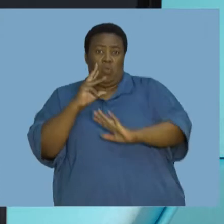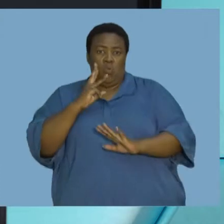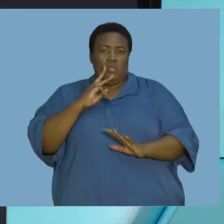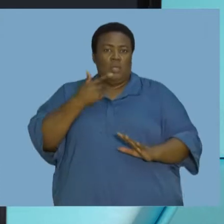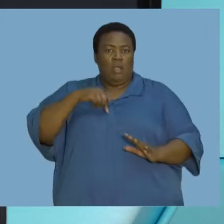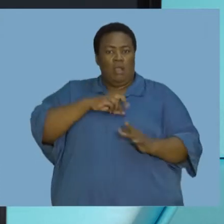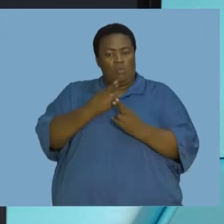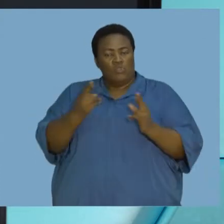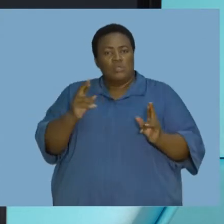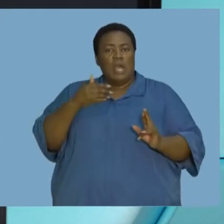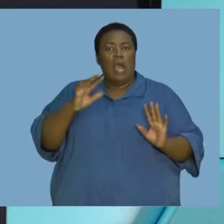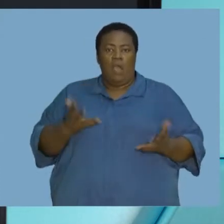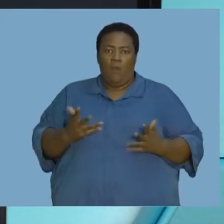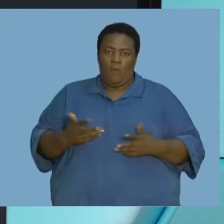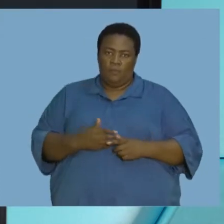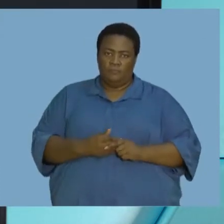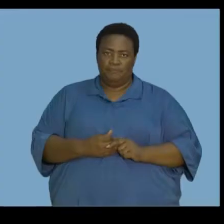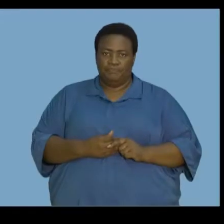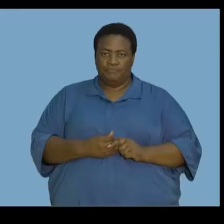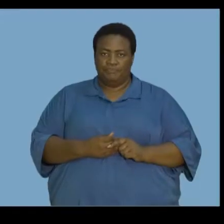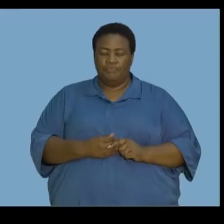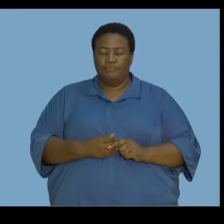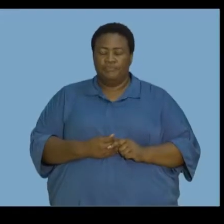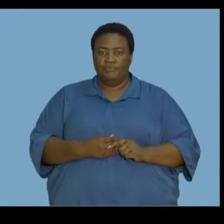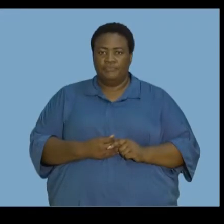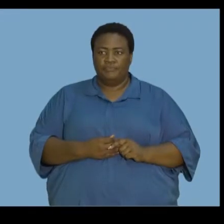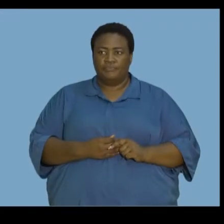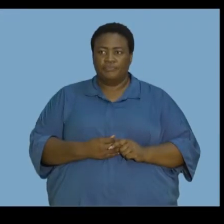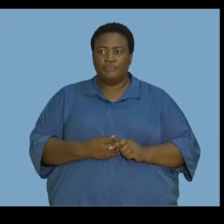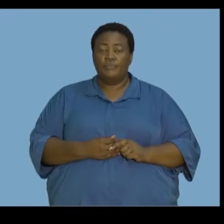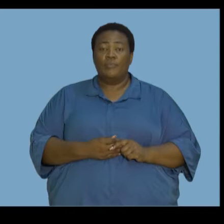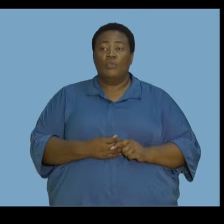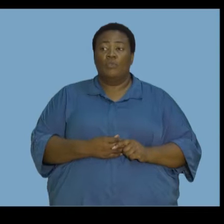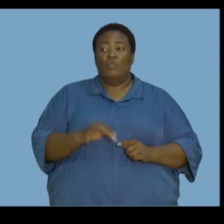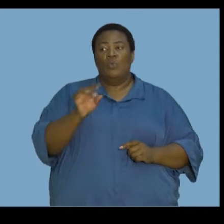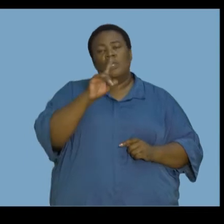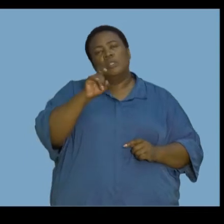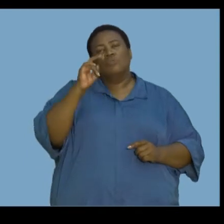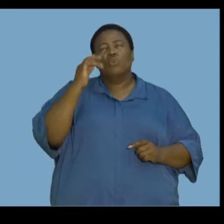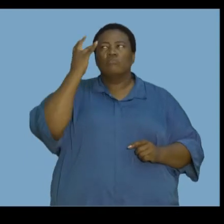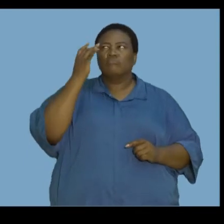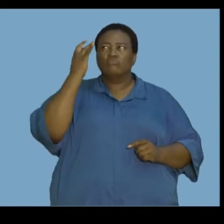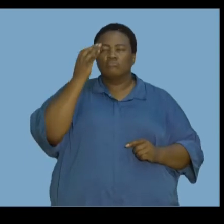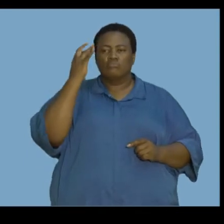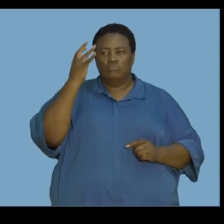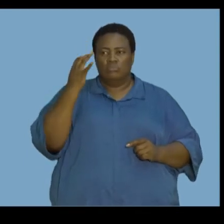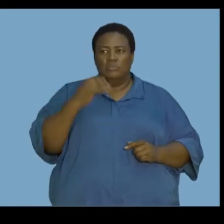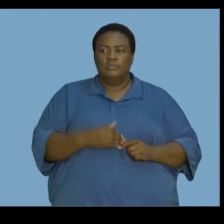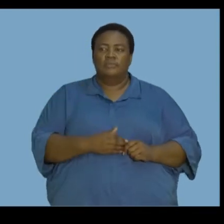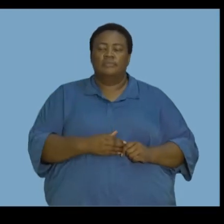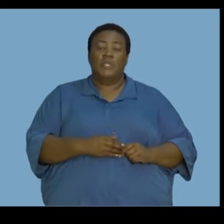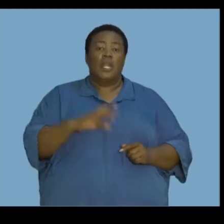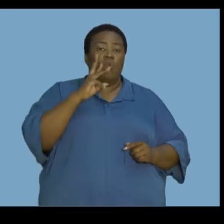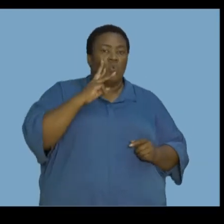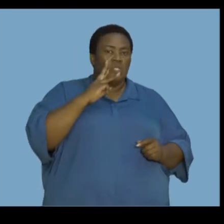look at water, and let's keep that to that point. So a question for you guys to think about. A water sample taken